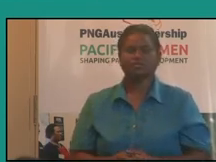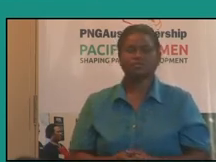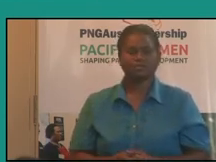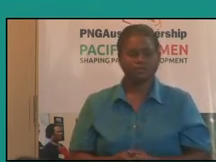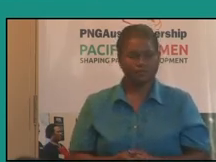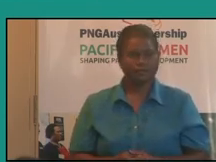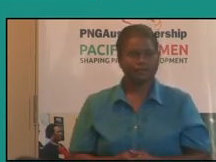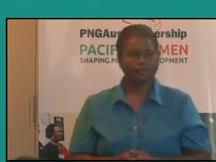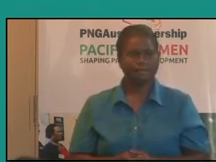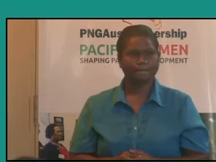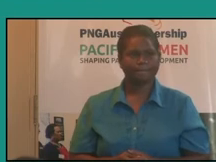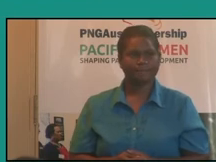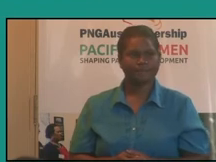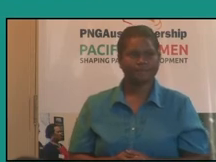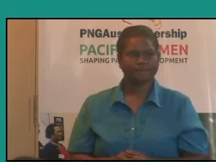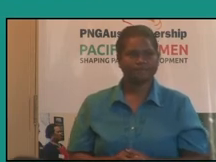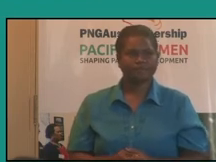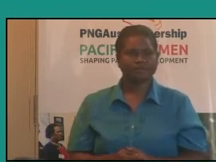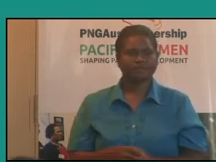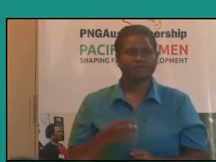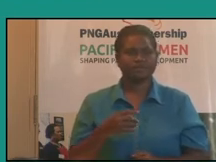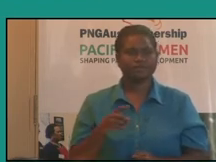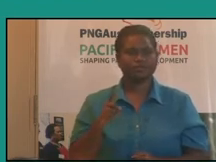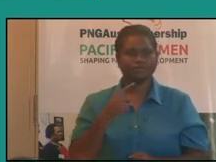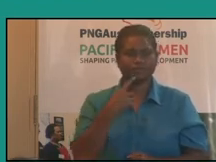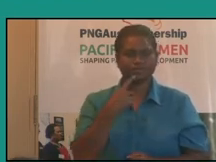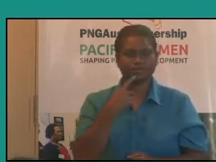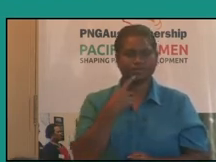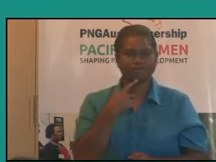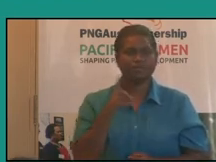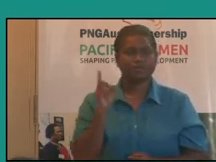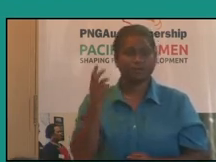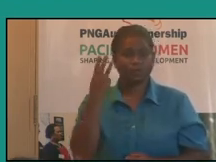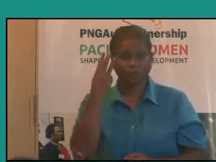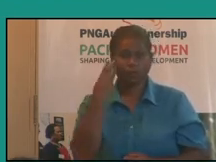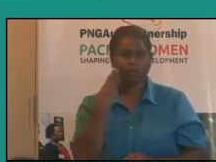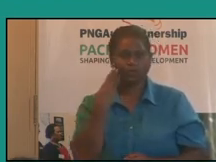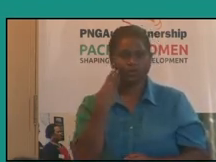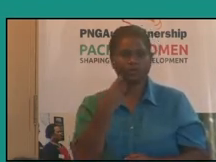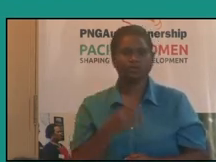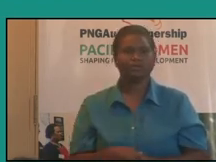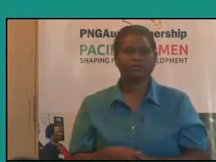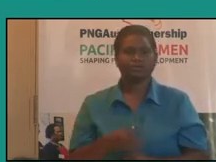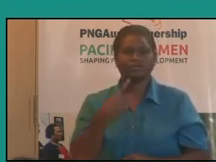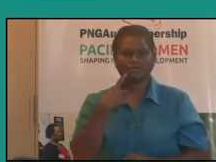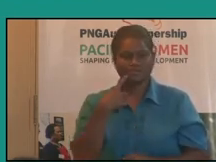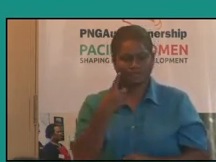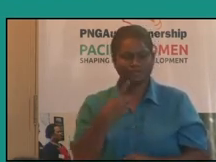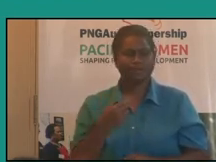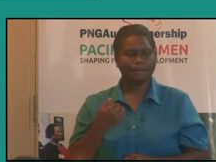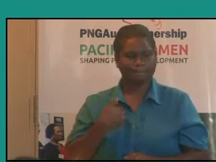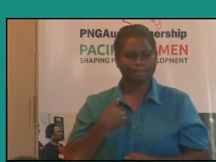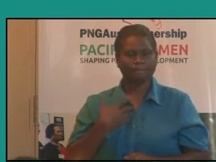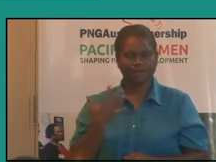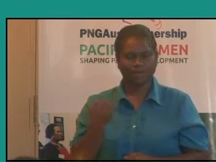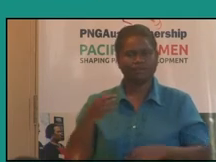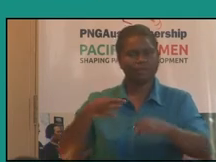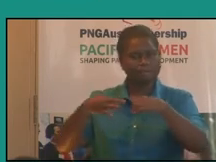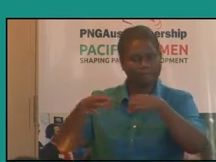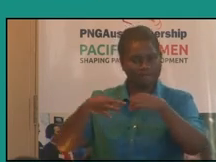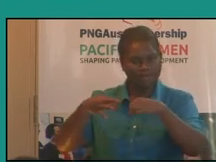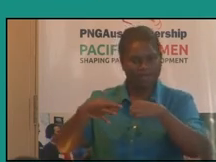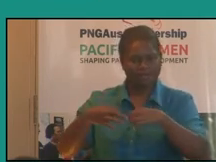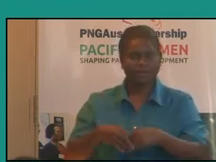woman rather than the policy and the plans. And even though the woman candidate herself has communicated that with her committee members, when